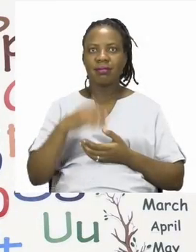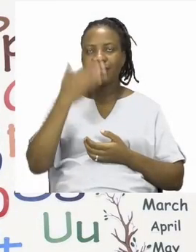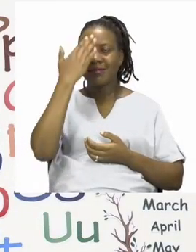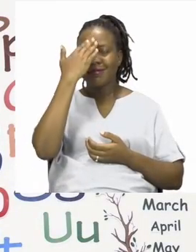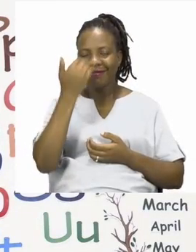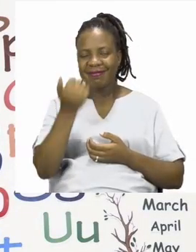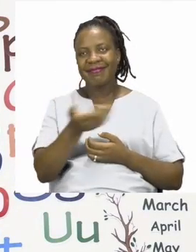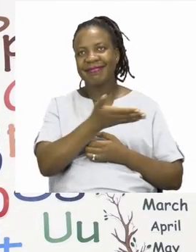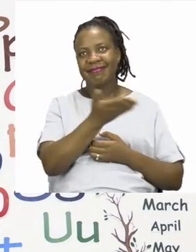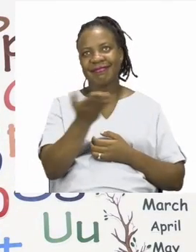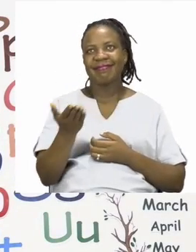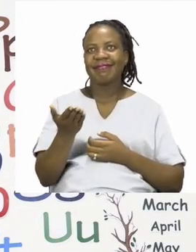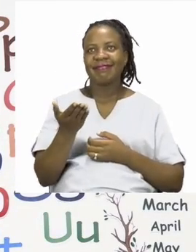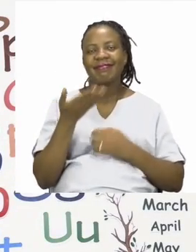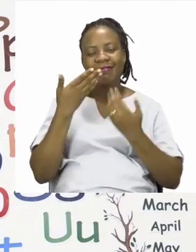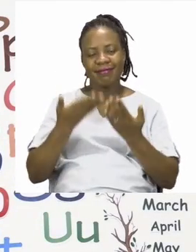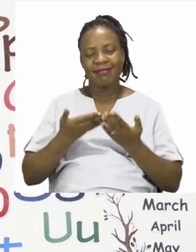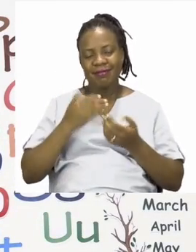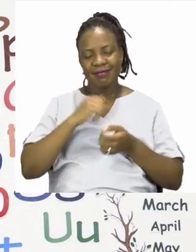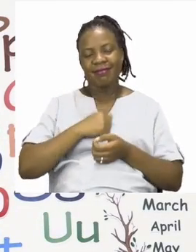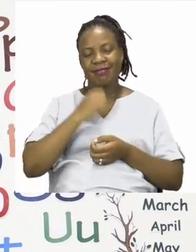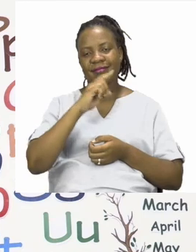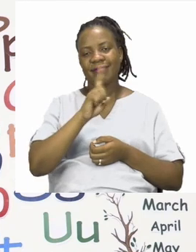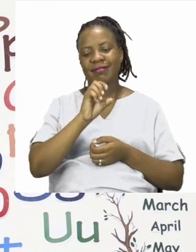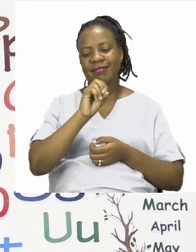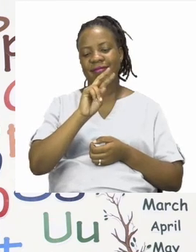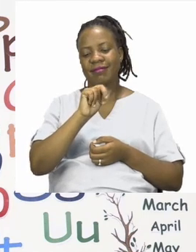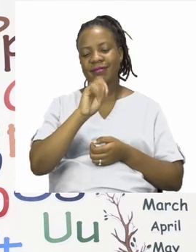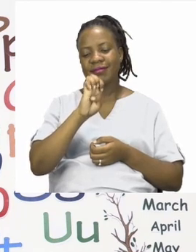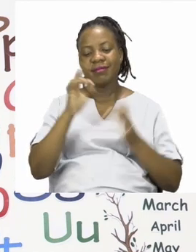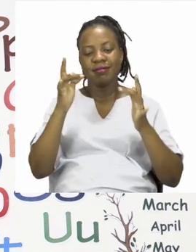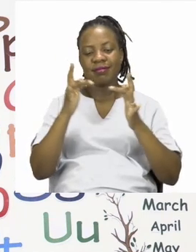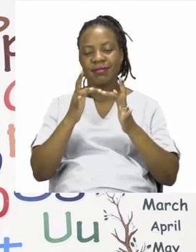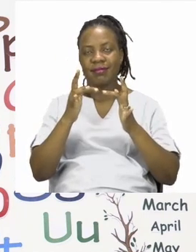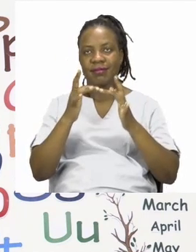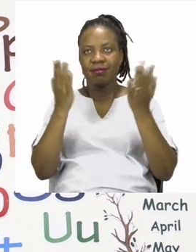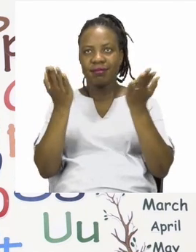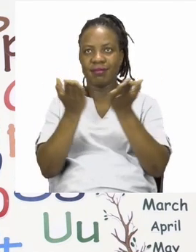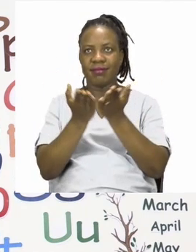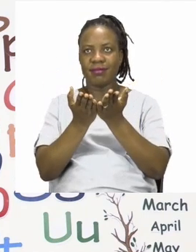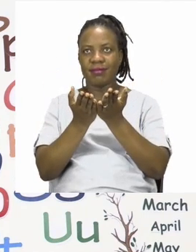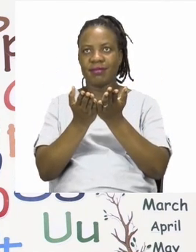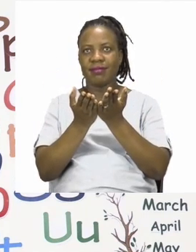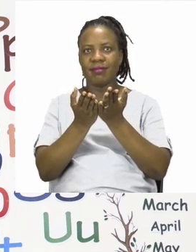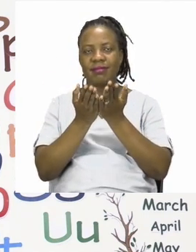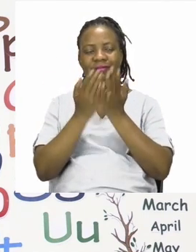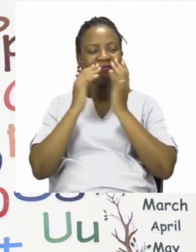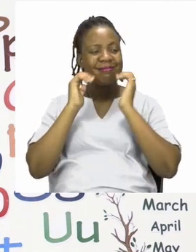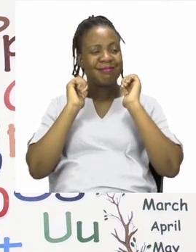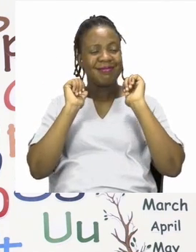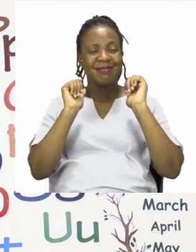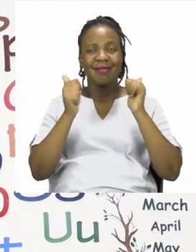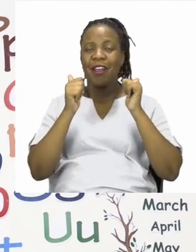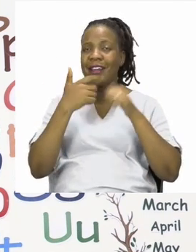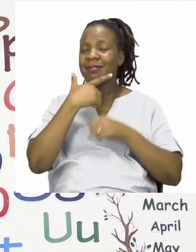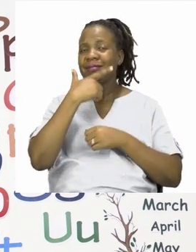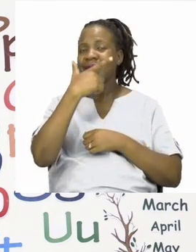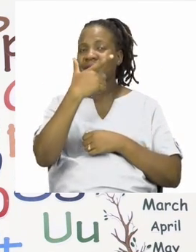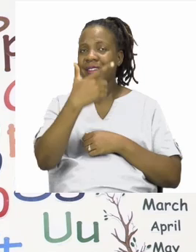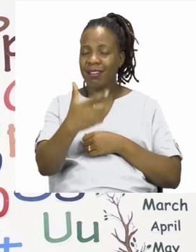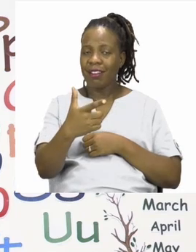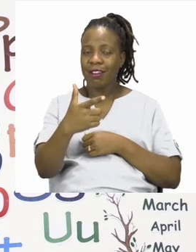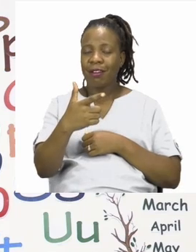Hello everyone, welcome to My Zone Online School. It is so good to have you with us again